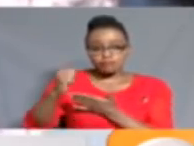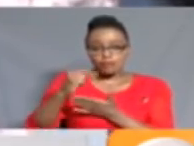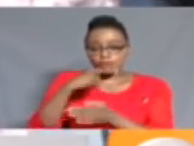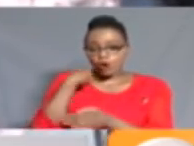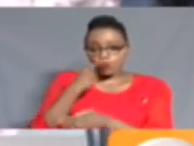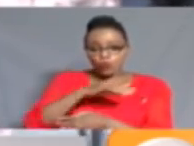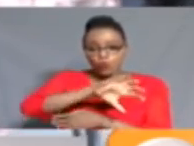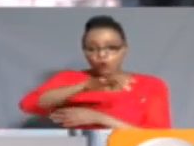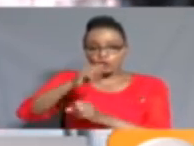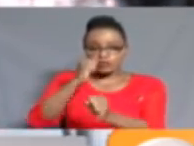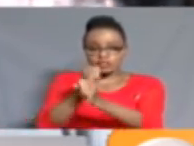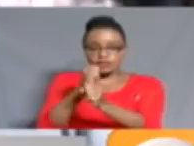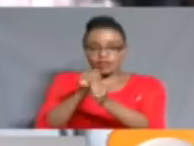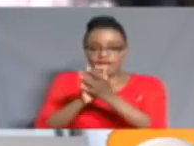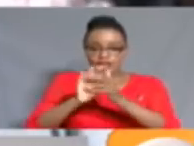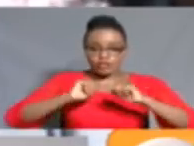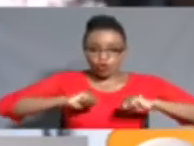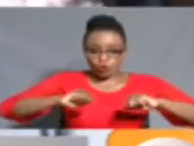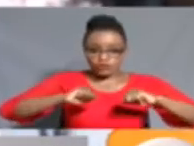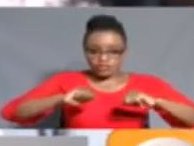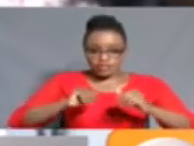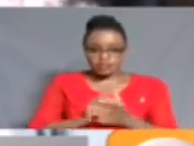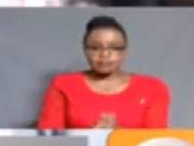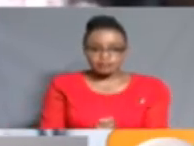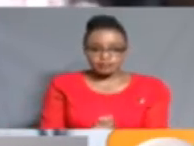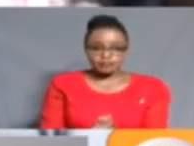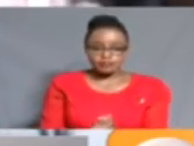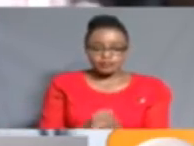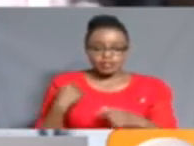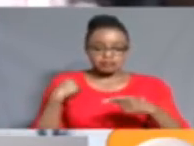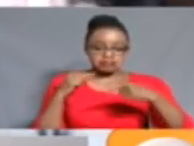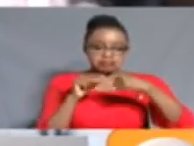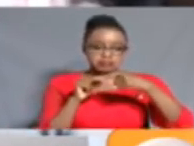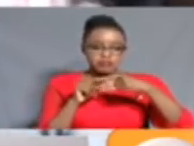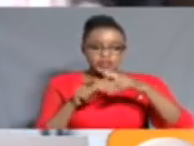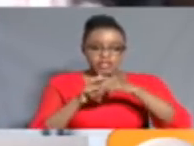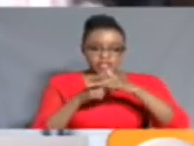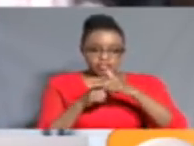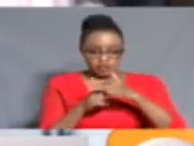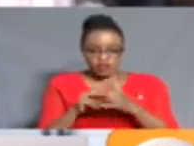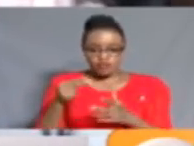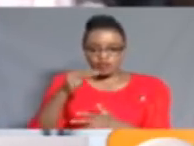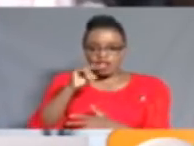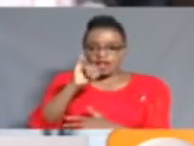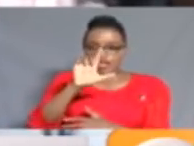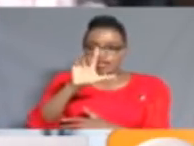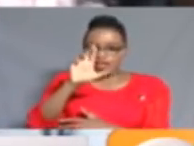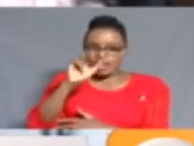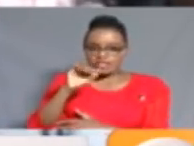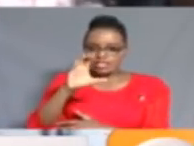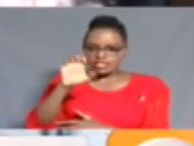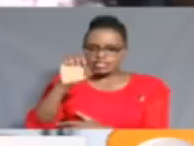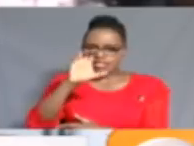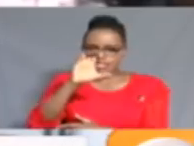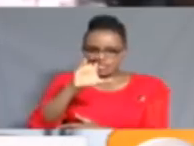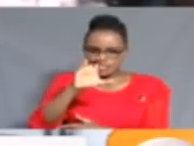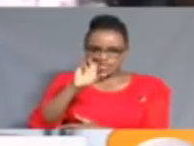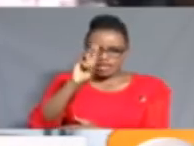following county staff and officers. One, Engineer Hilary Koech, the